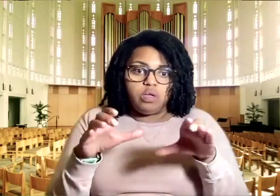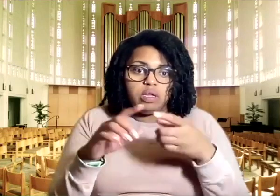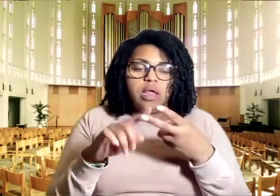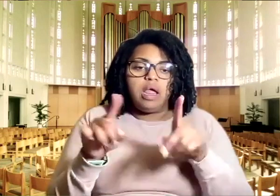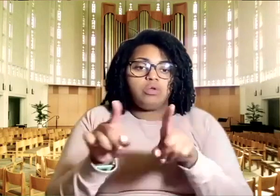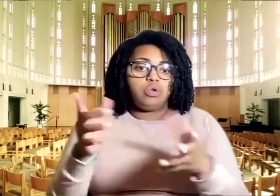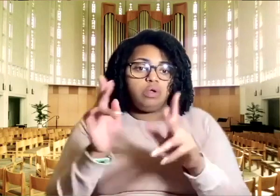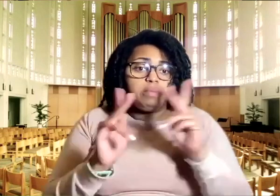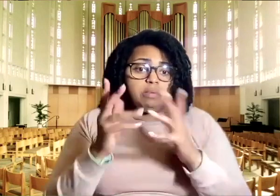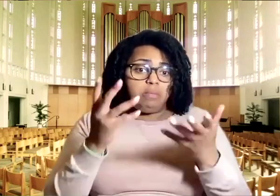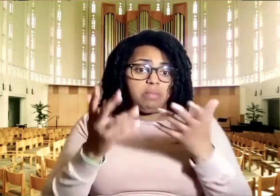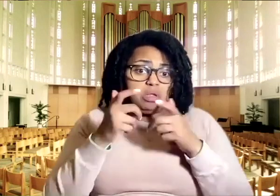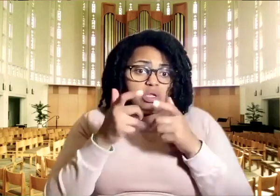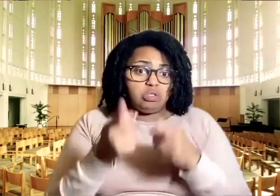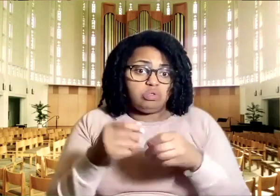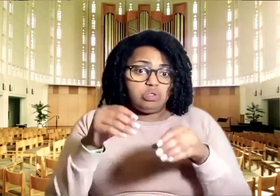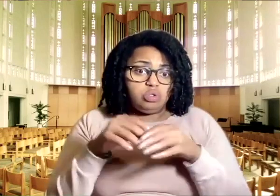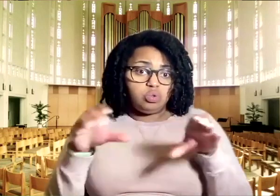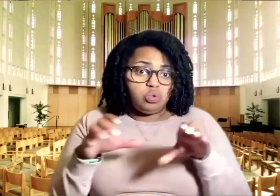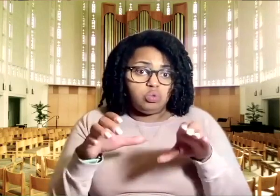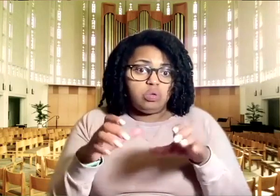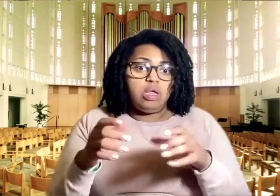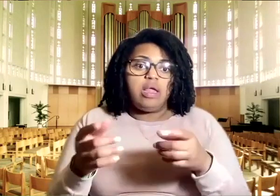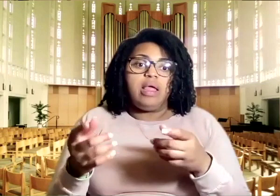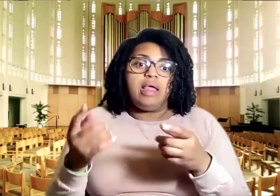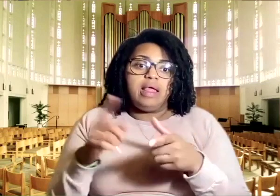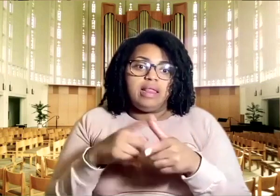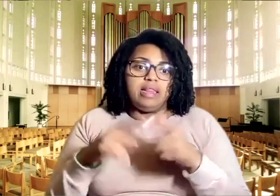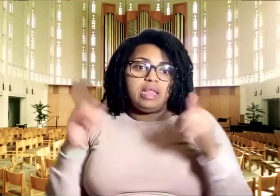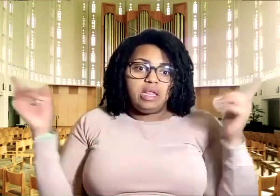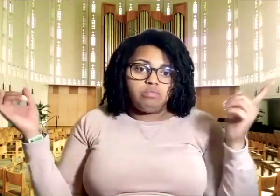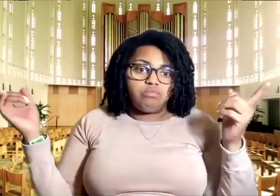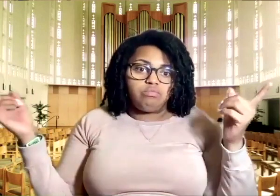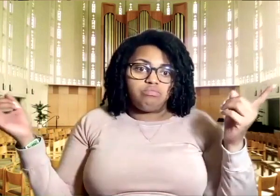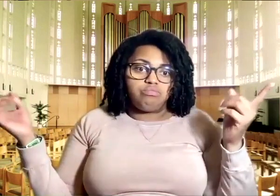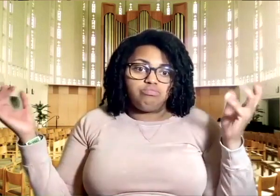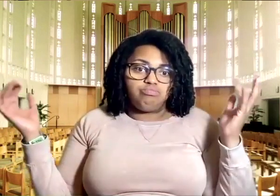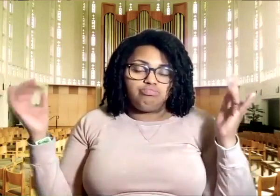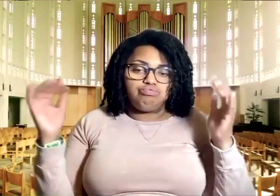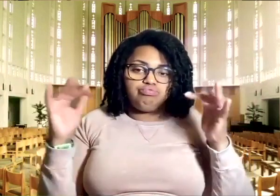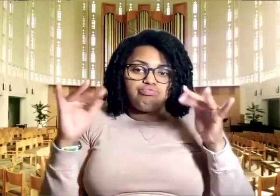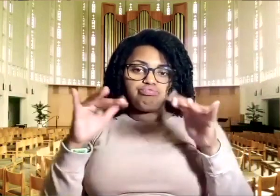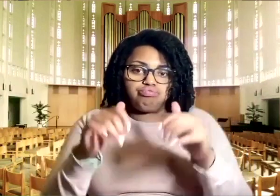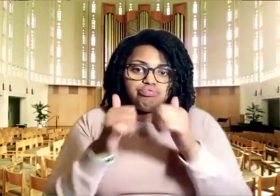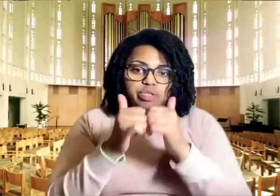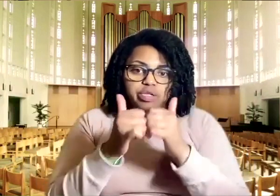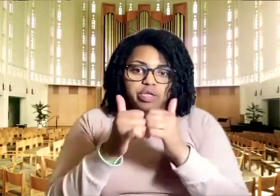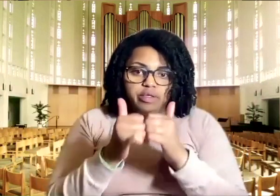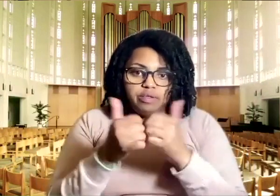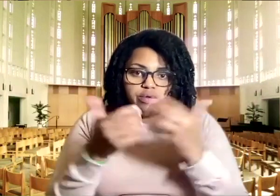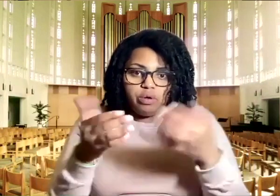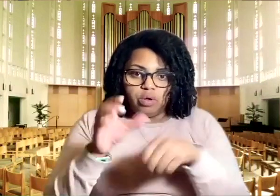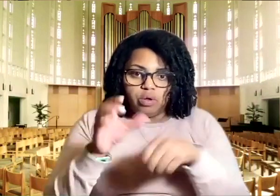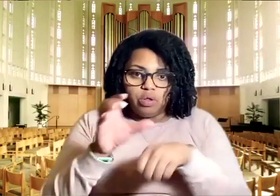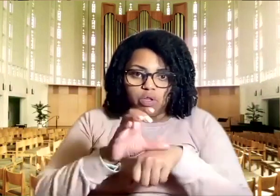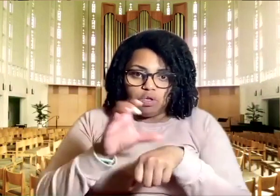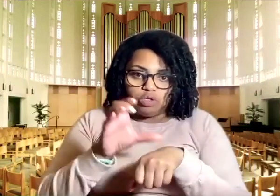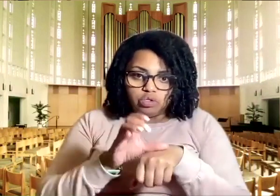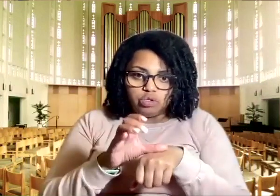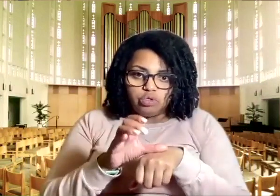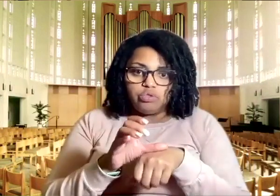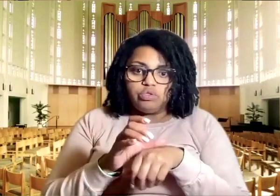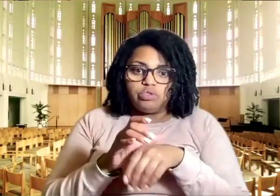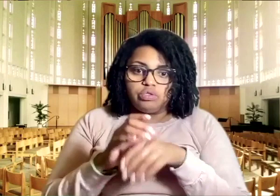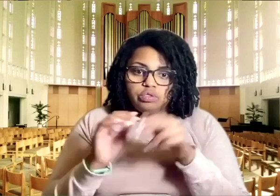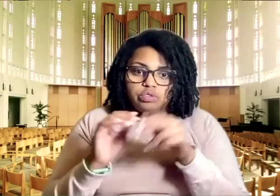interested in doing and coming together to do through Plymouth. And so you're welcome to